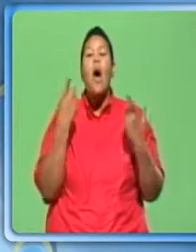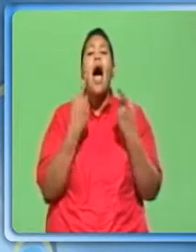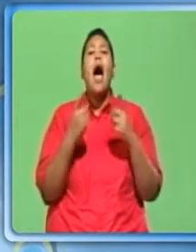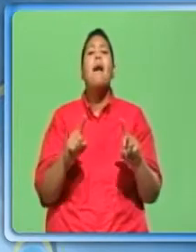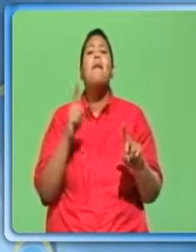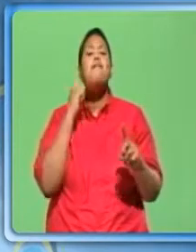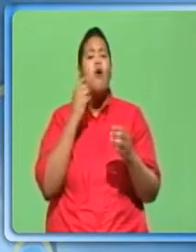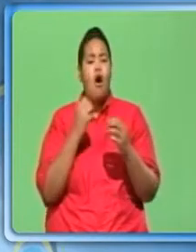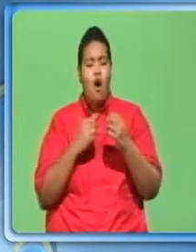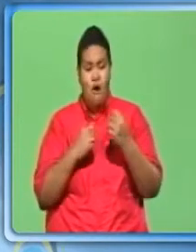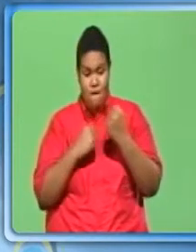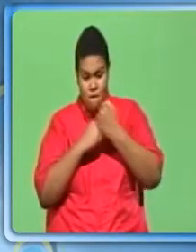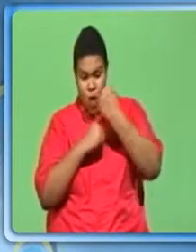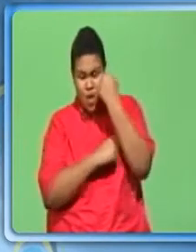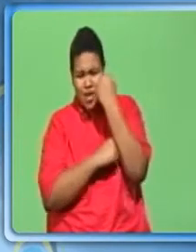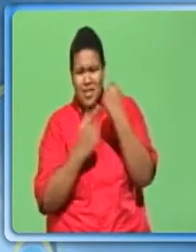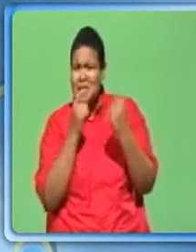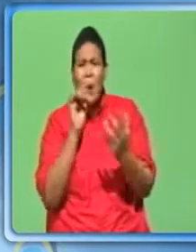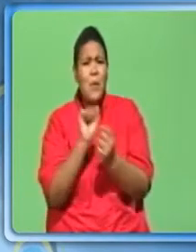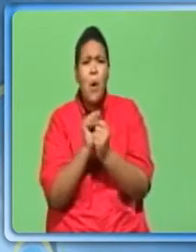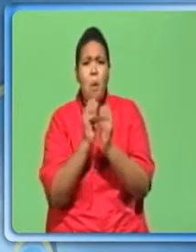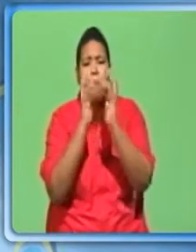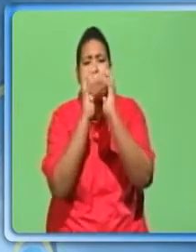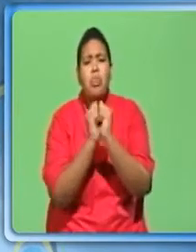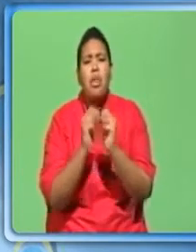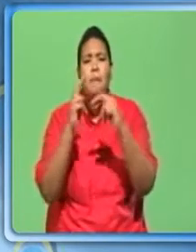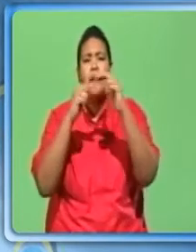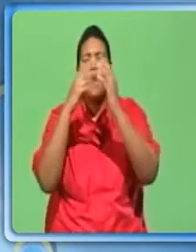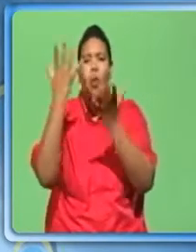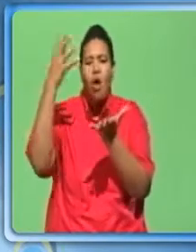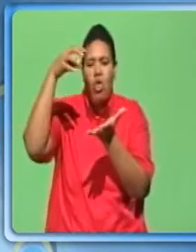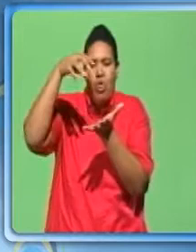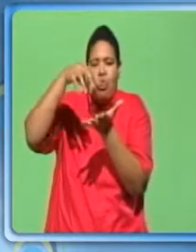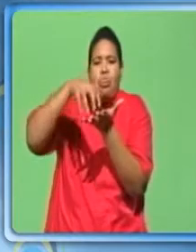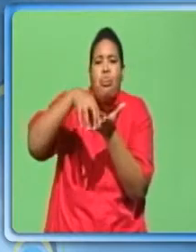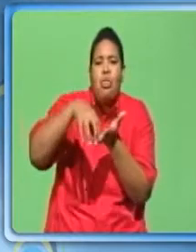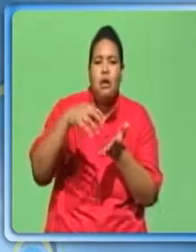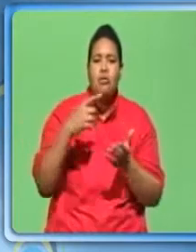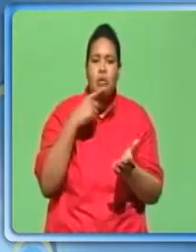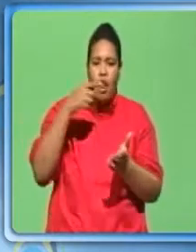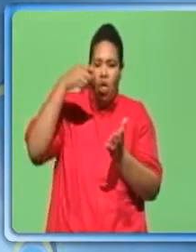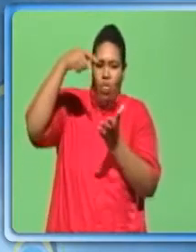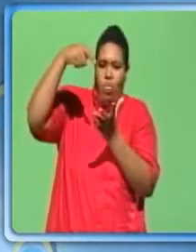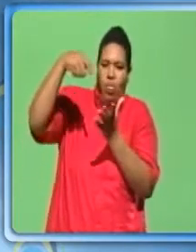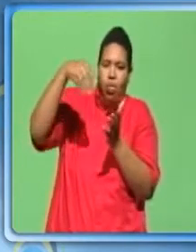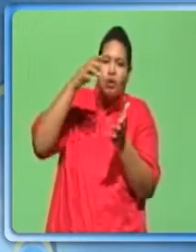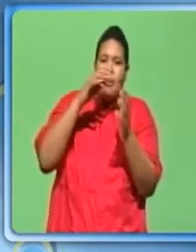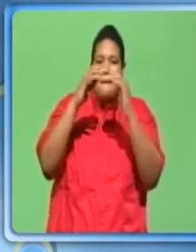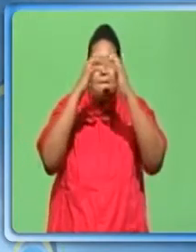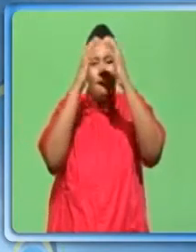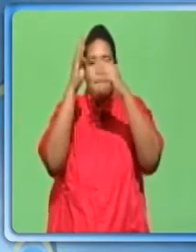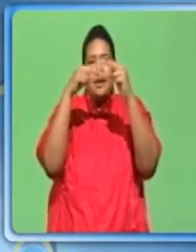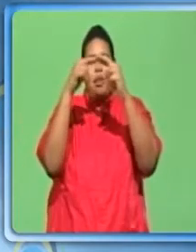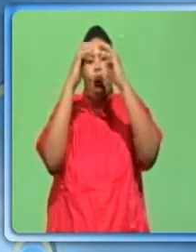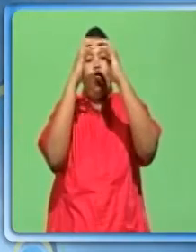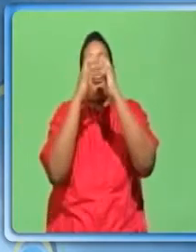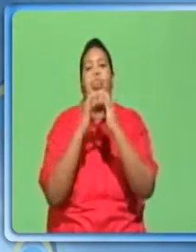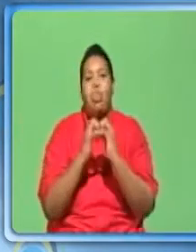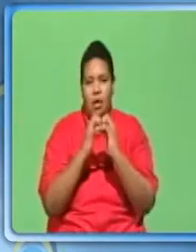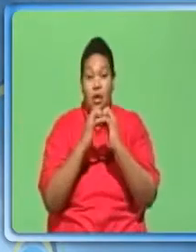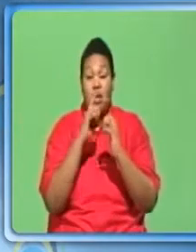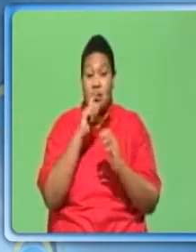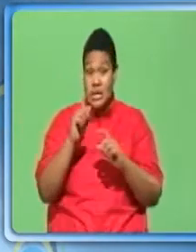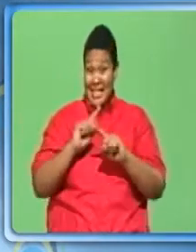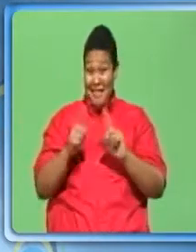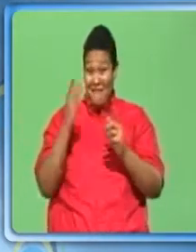called settlement, where the building sinks in the ground. It is even more catastrophic if different parts of the building